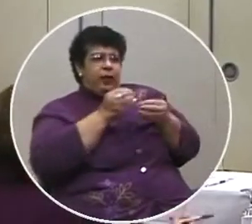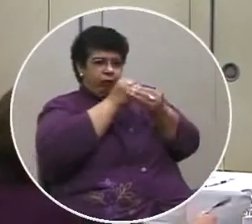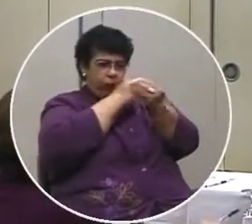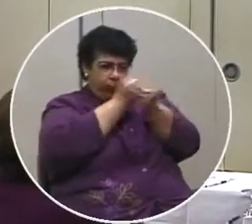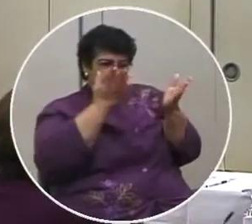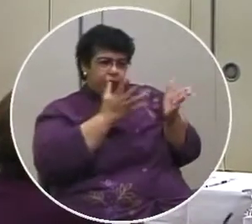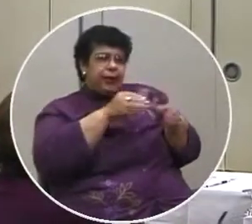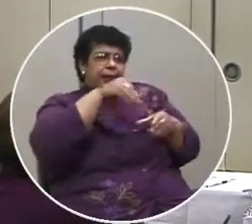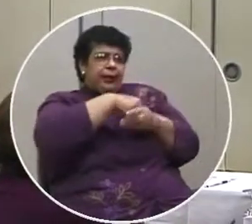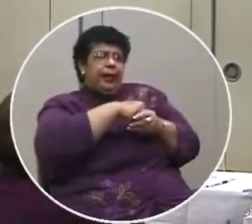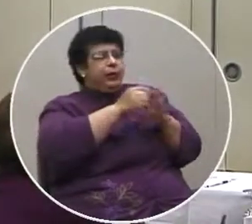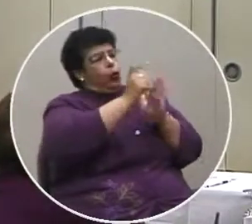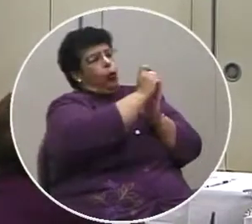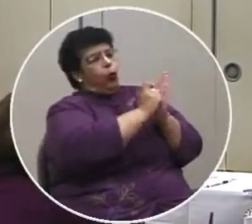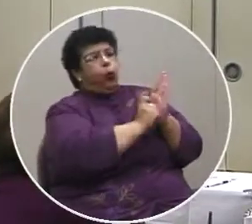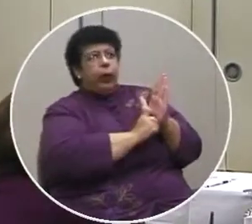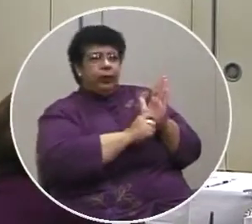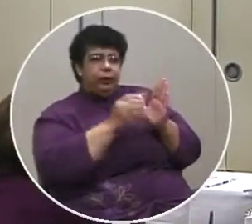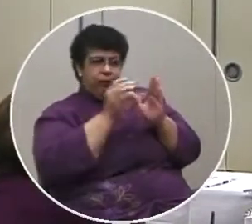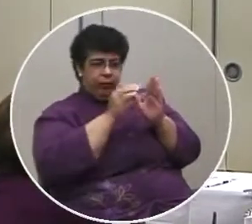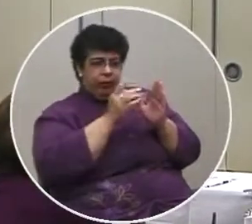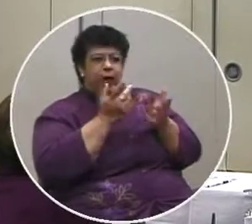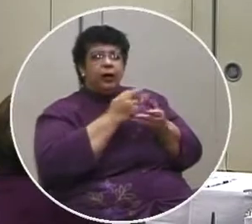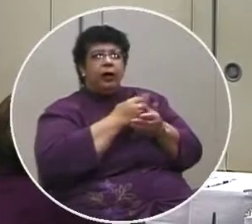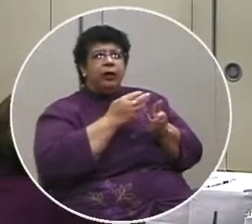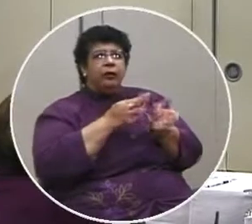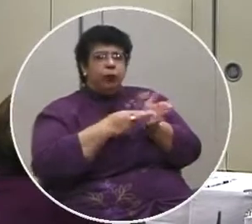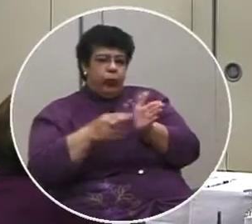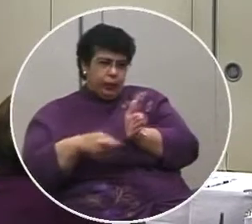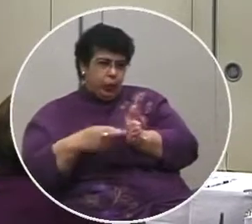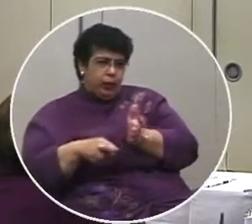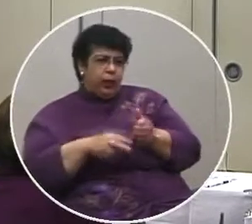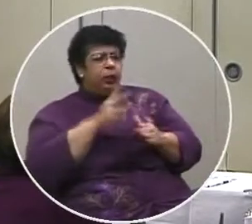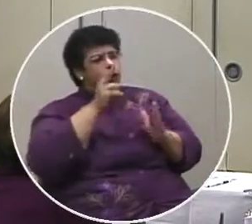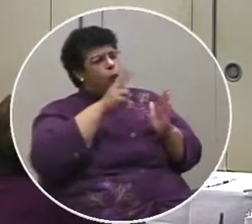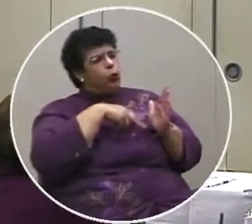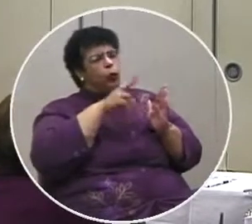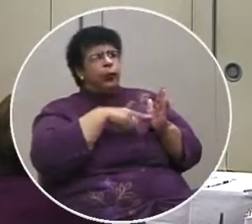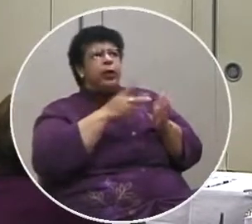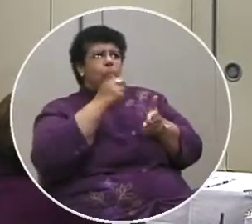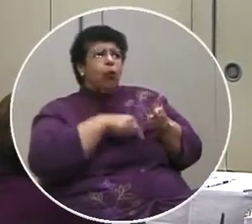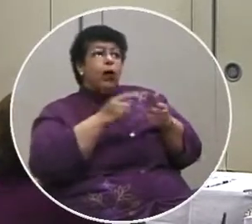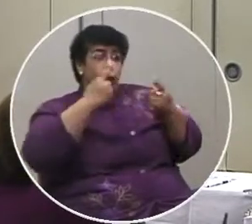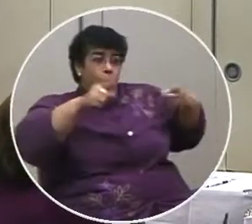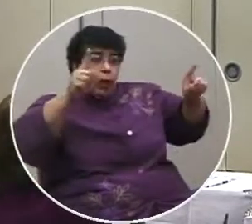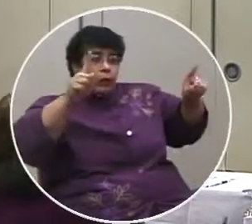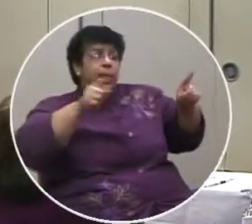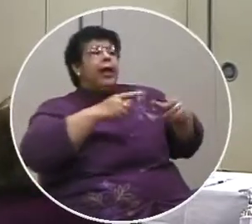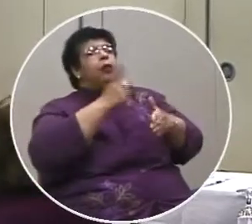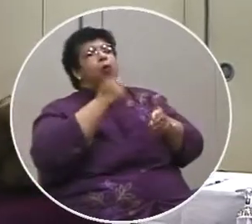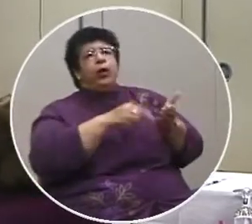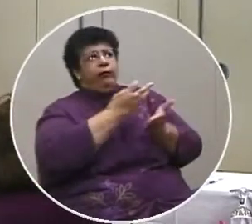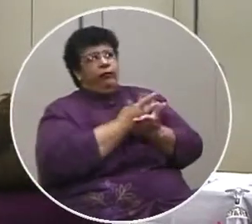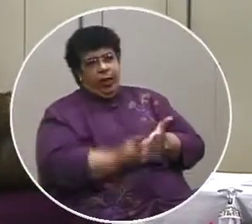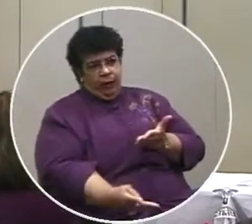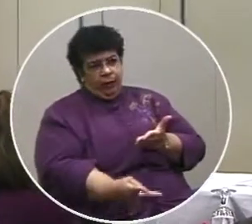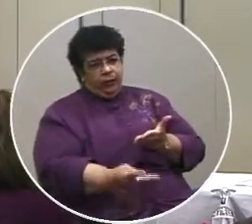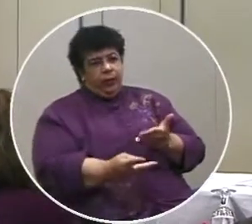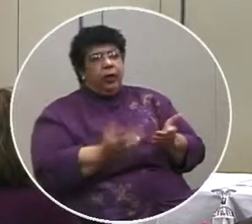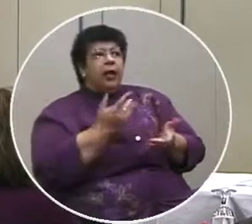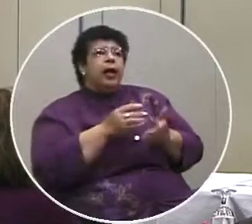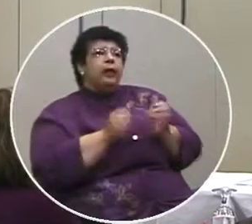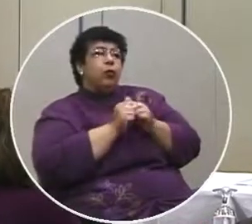form. Look in the research literature to see what worked and what didn't. In this case, elective mutism